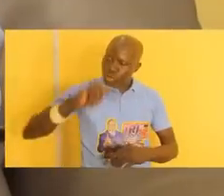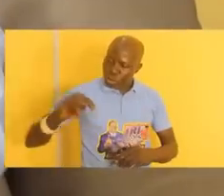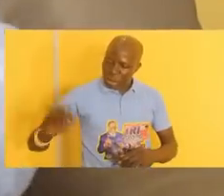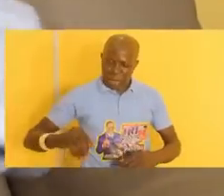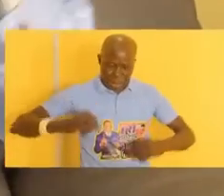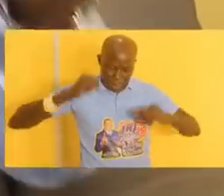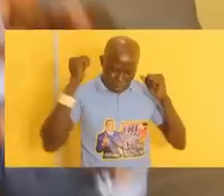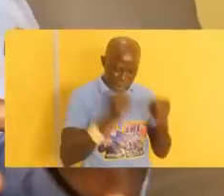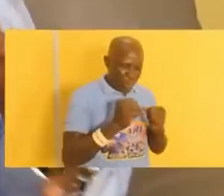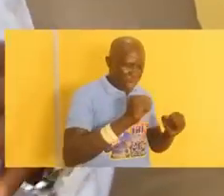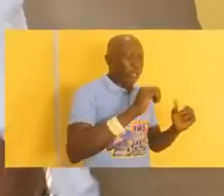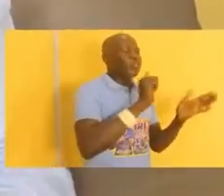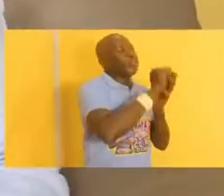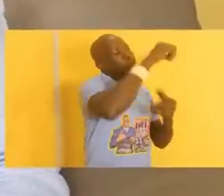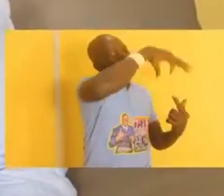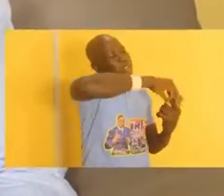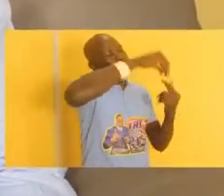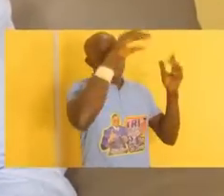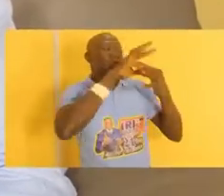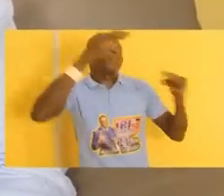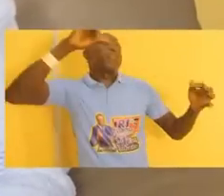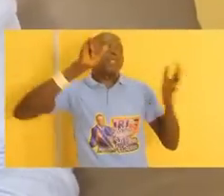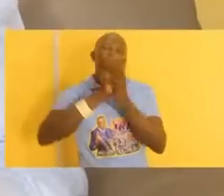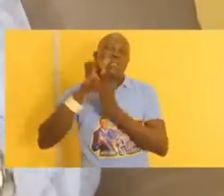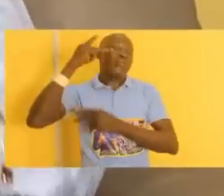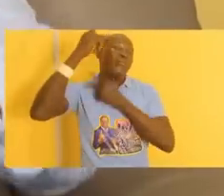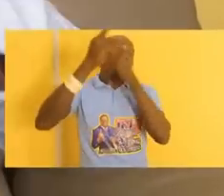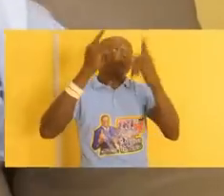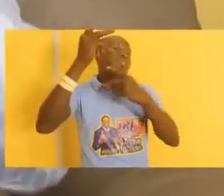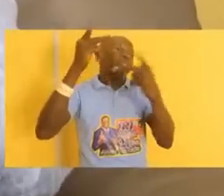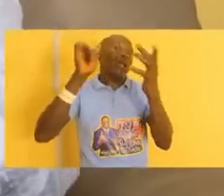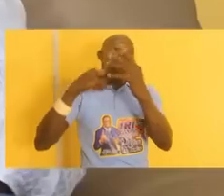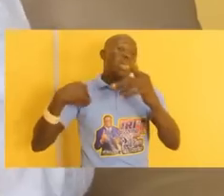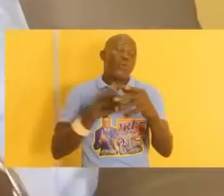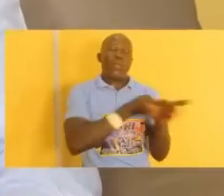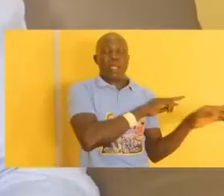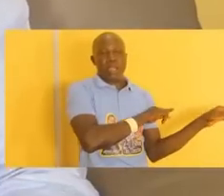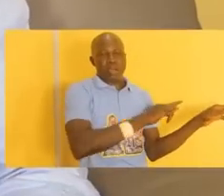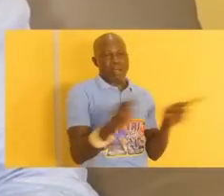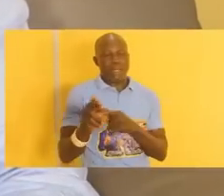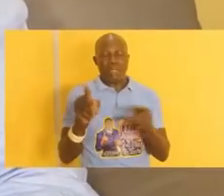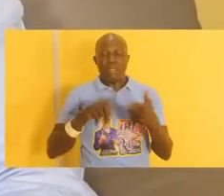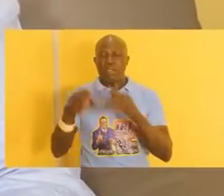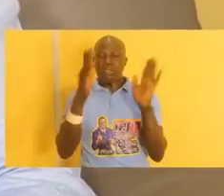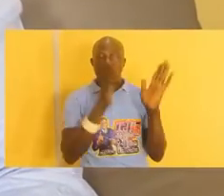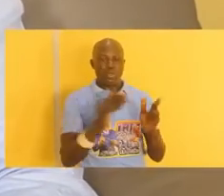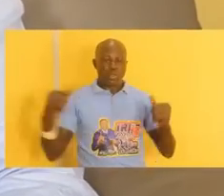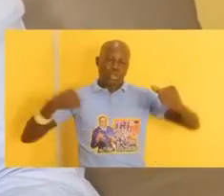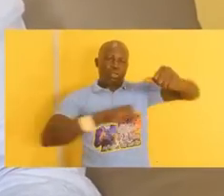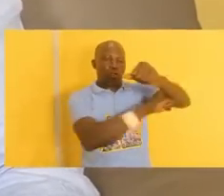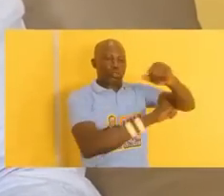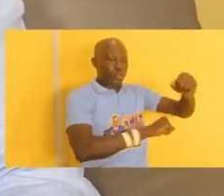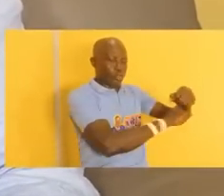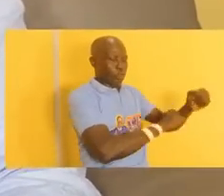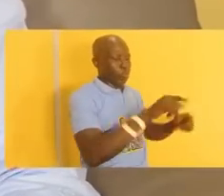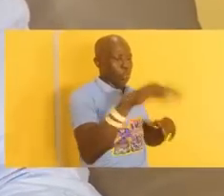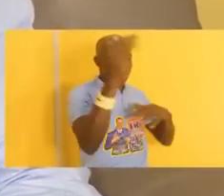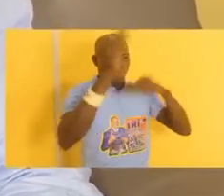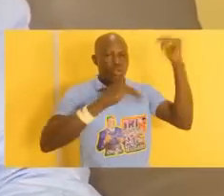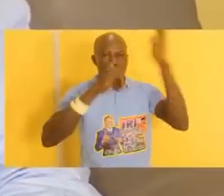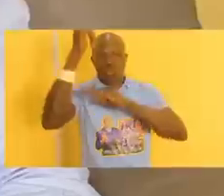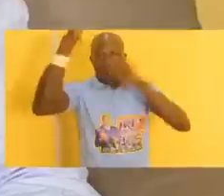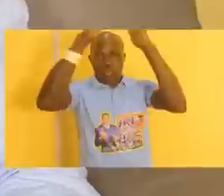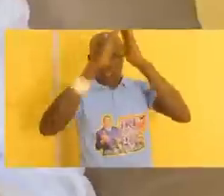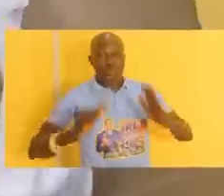both spiritual and physical. Oni lo agbara yi loju koju ati ni ti emi. And we are ready to support you. As ti seto lati ti yin leyin. To build your